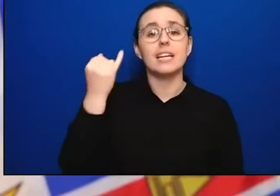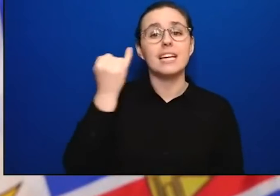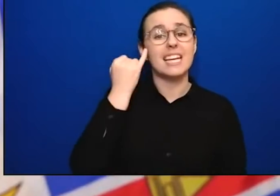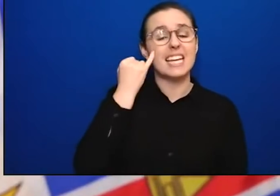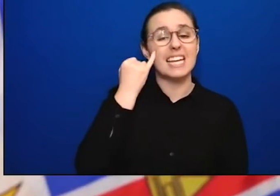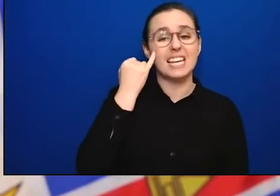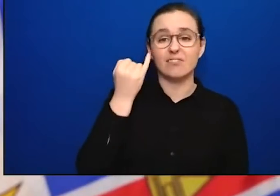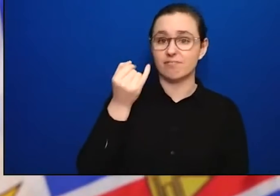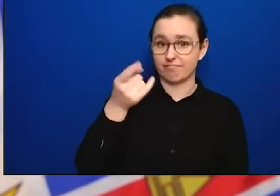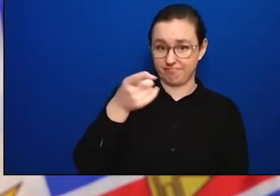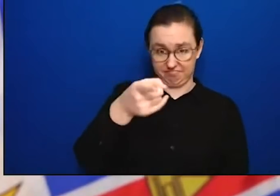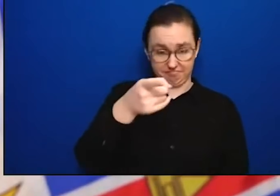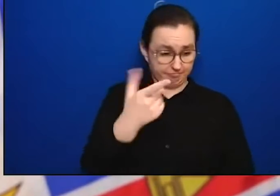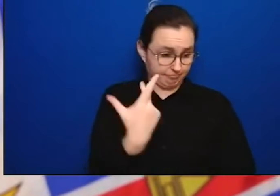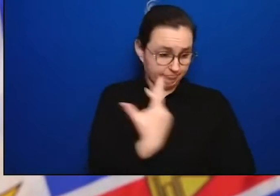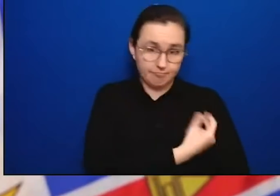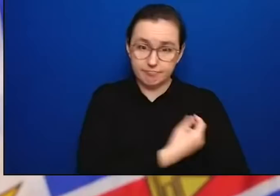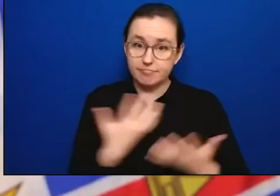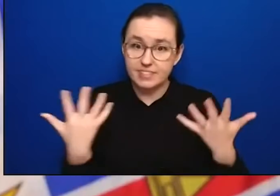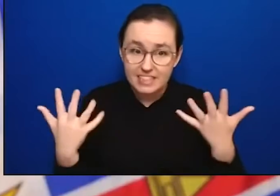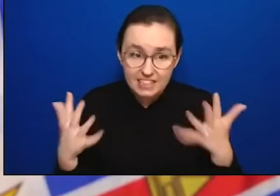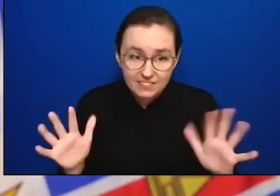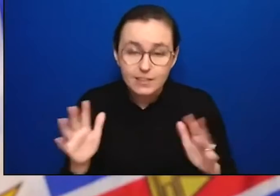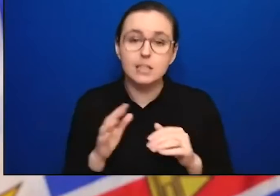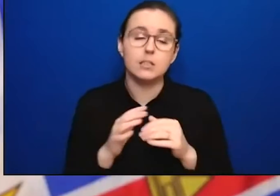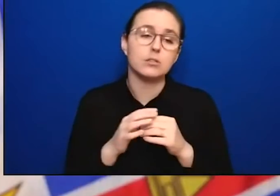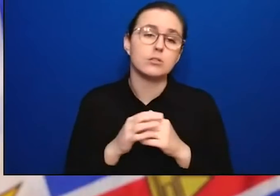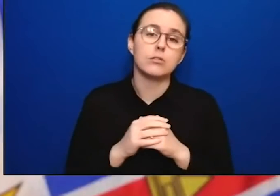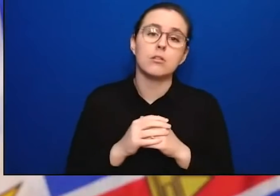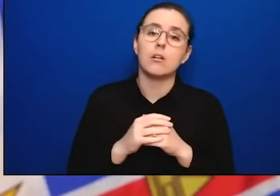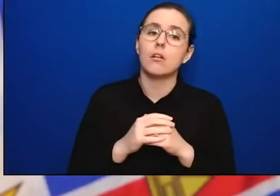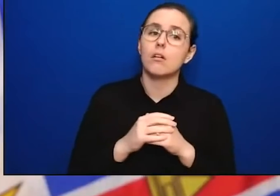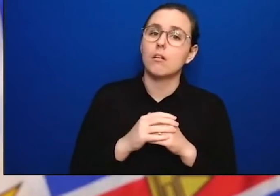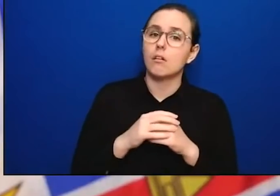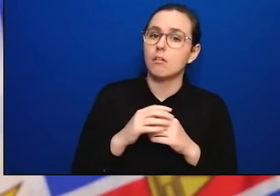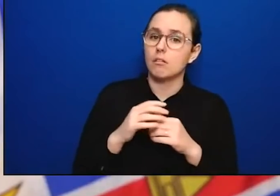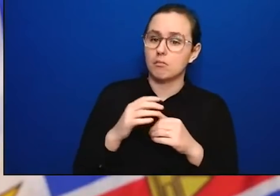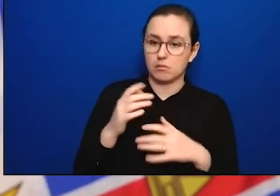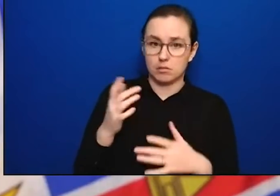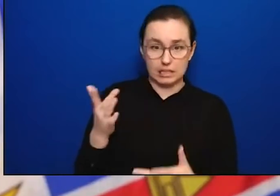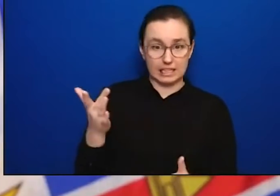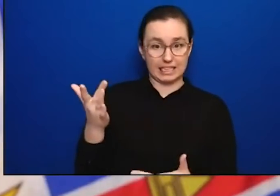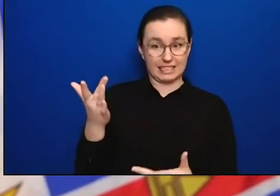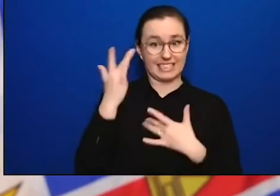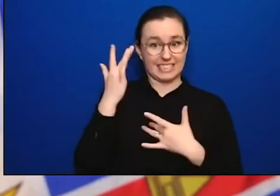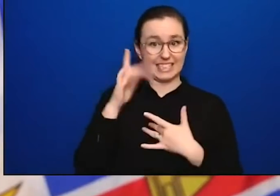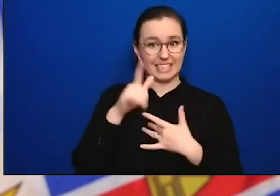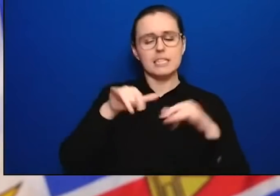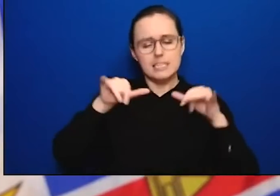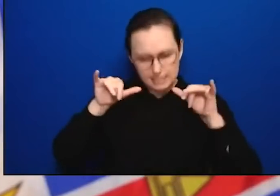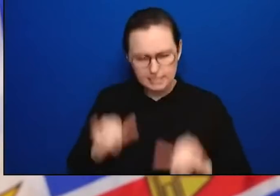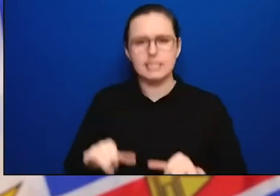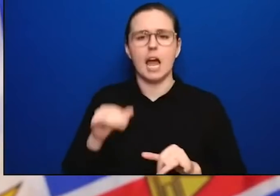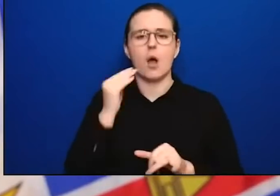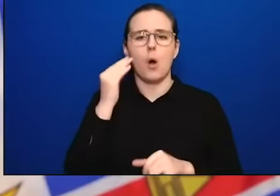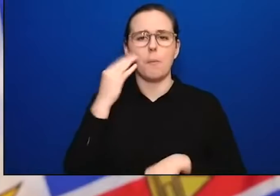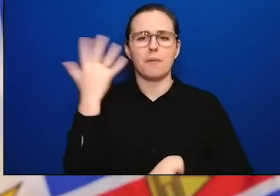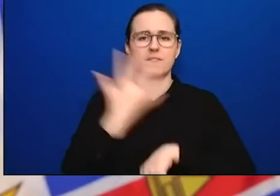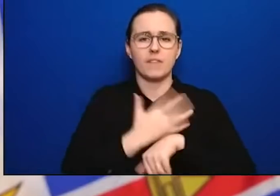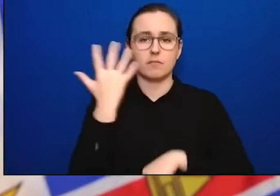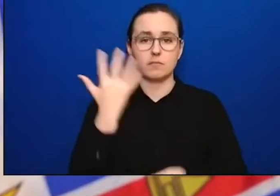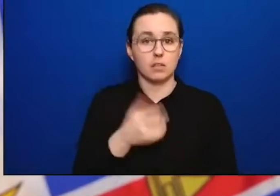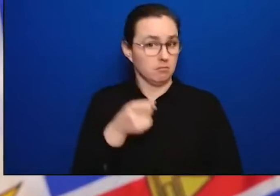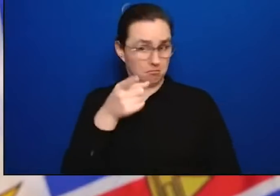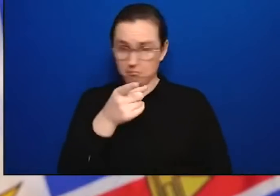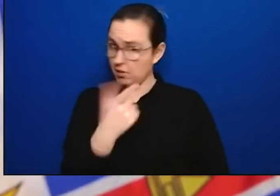or if you're a child under the age of 18, that's 5 days. And we know that because we know that children have